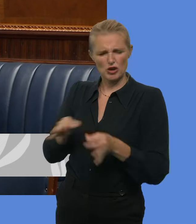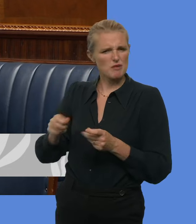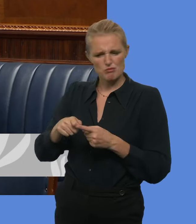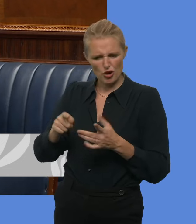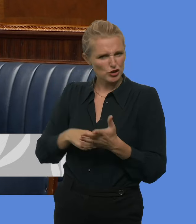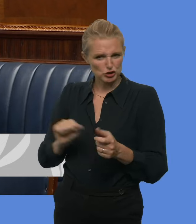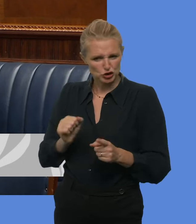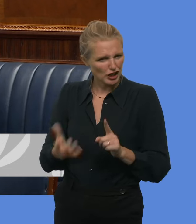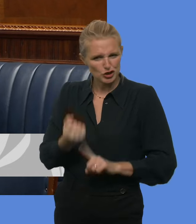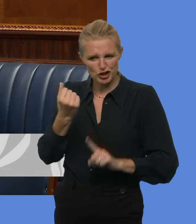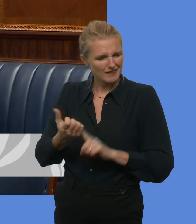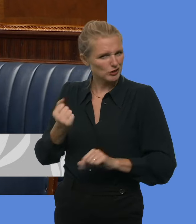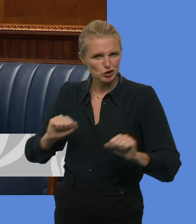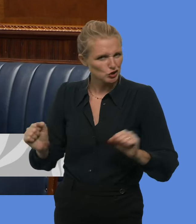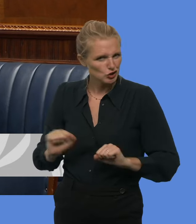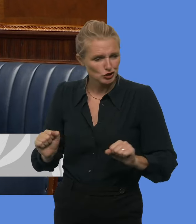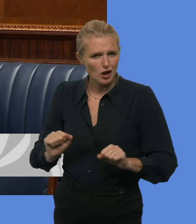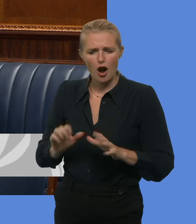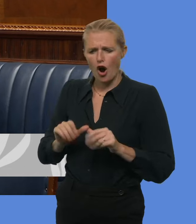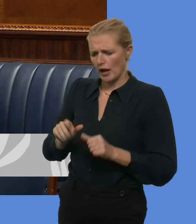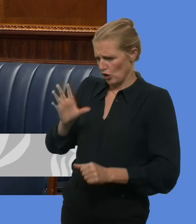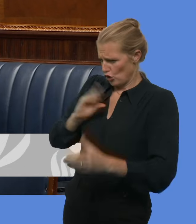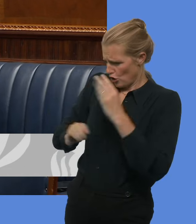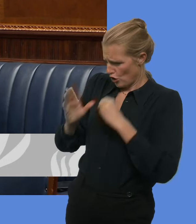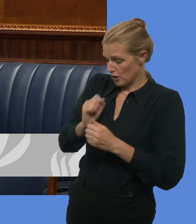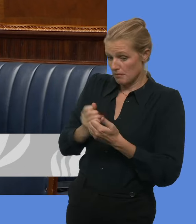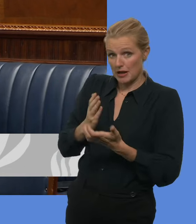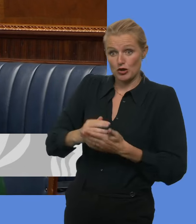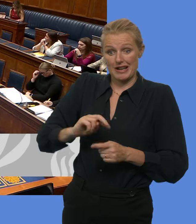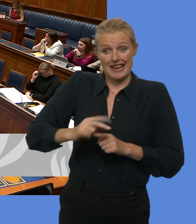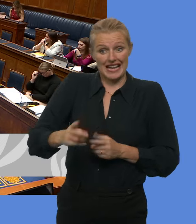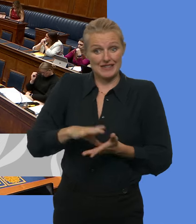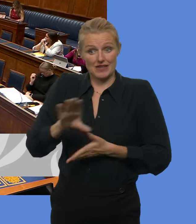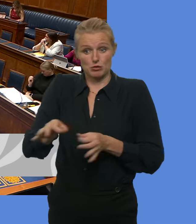the Department learn to ensure that all actions will be delivered on for the forthcoming one?